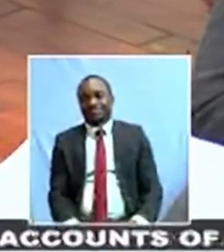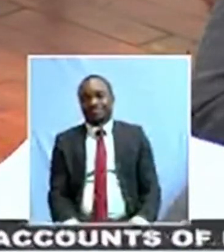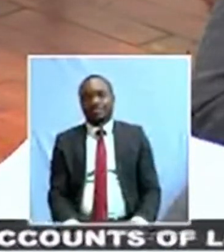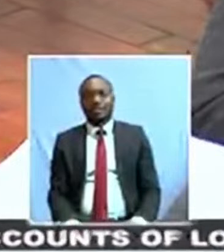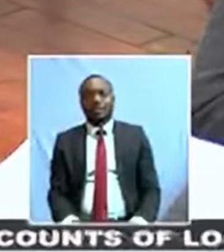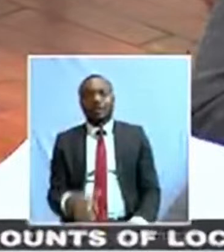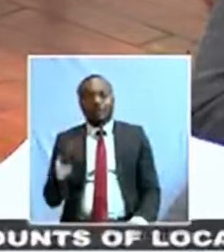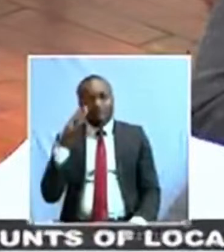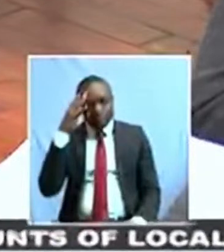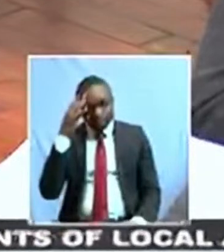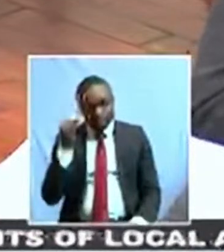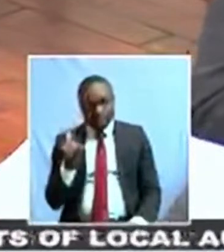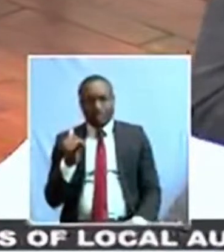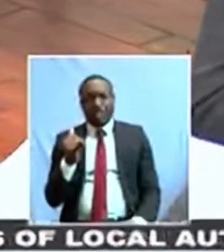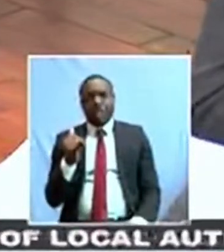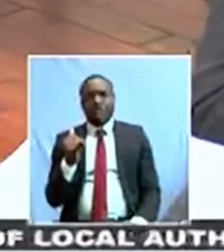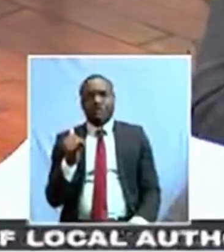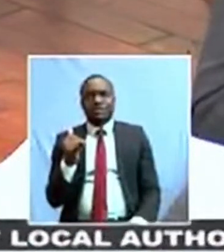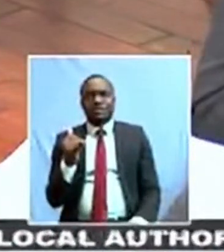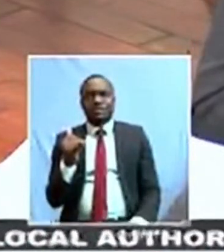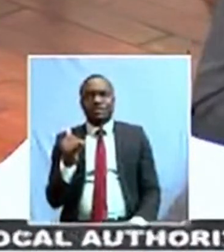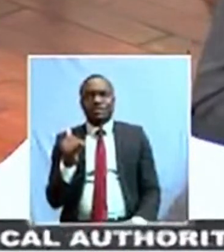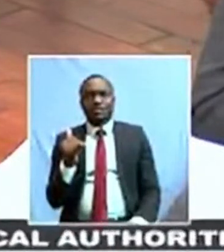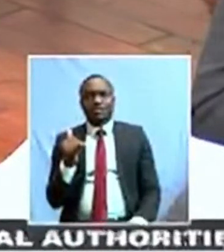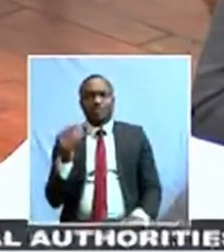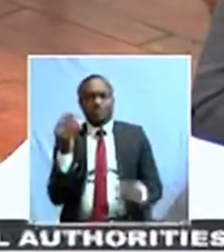why did you include this on